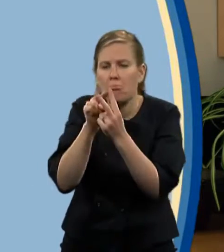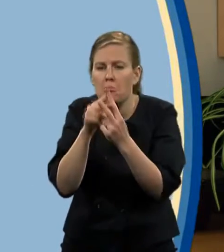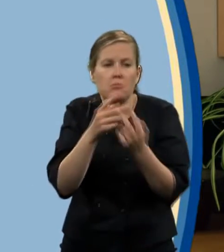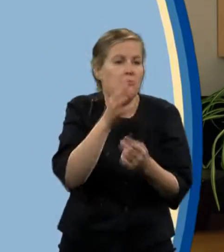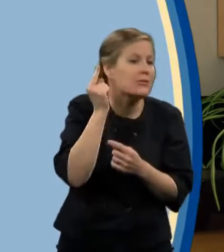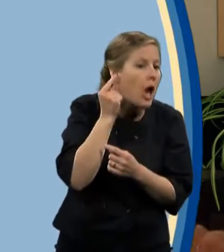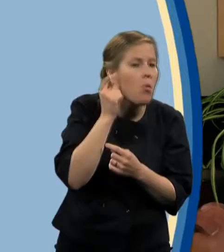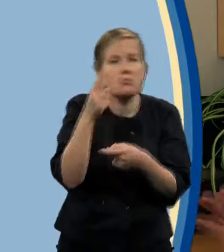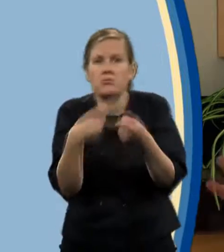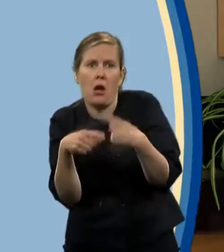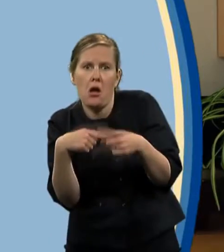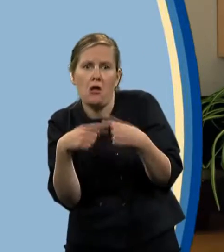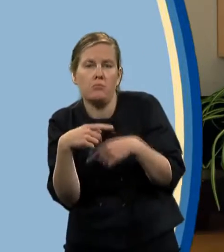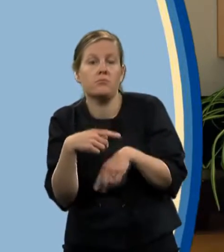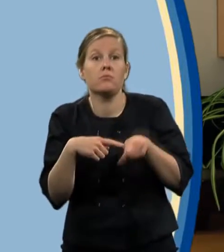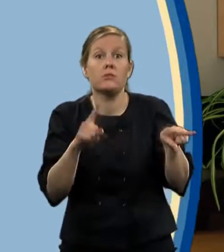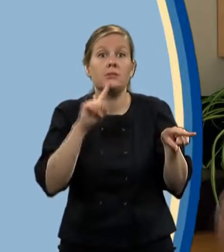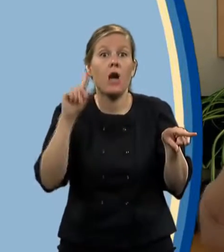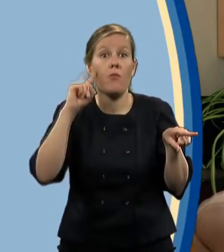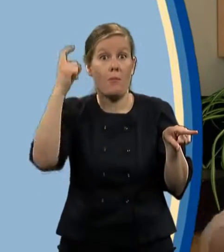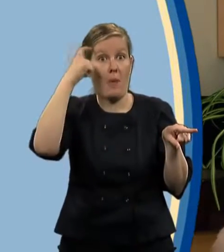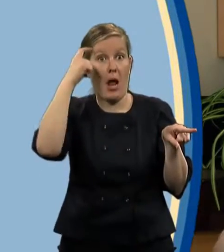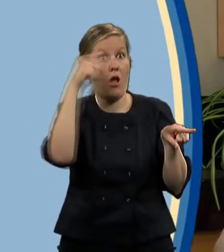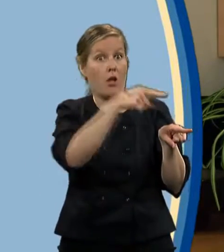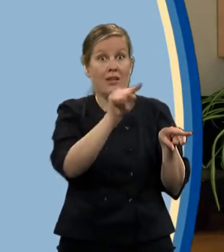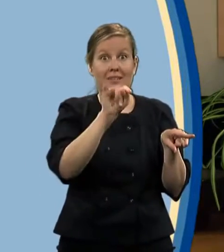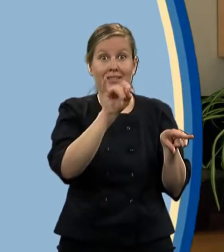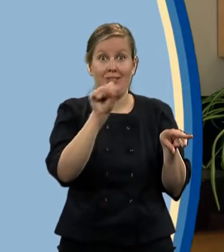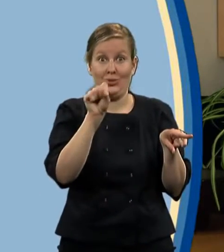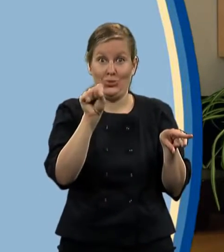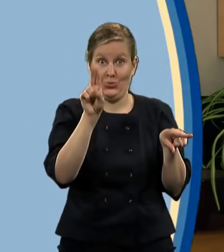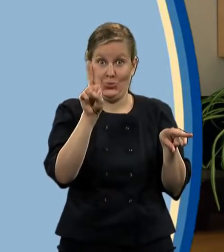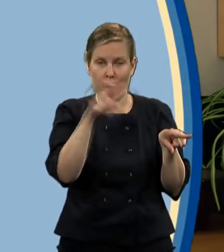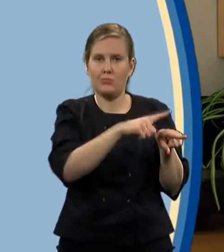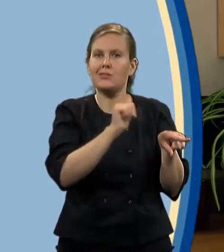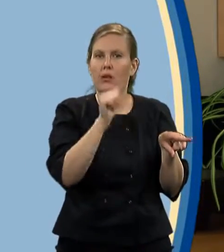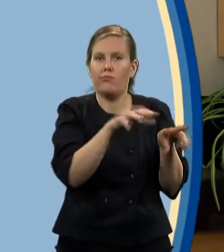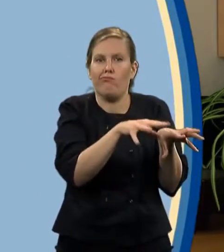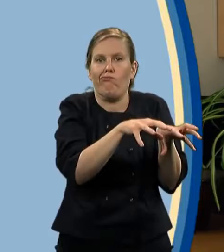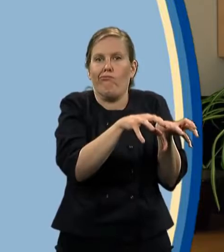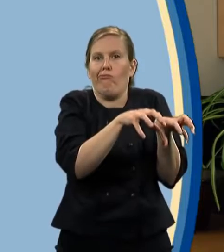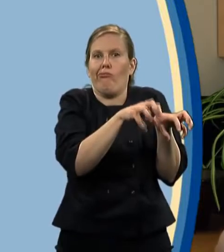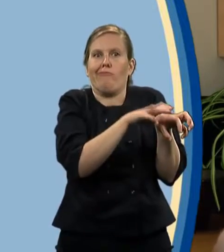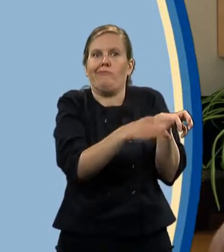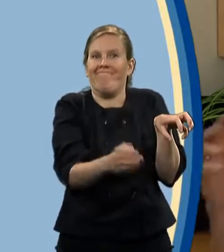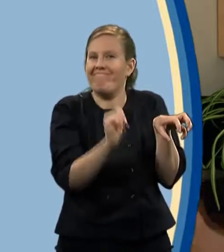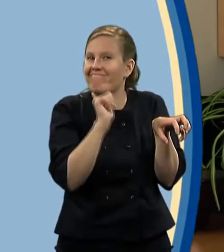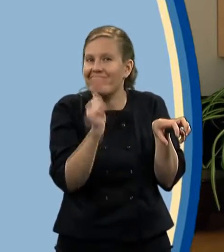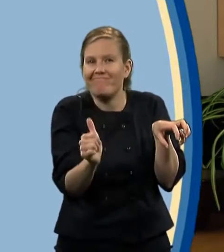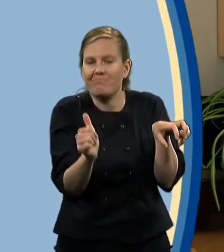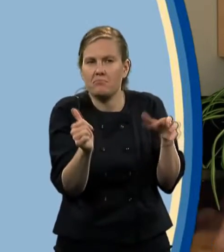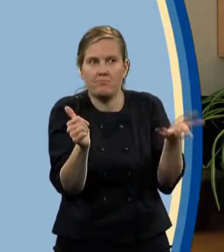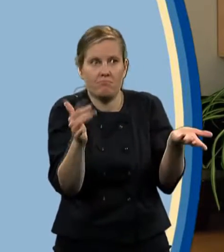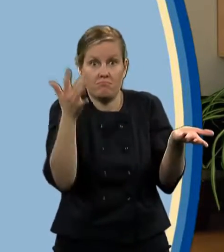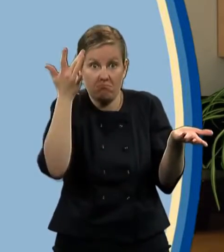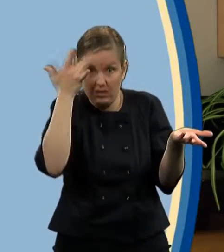not processing sound, but once again from the brain now processing the patterns that are in sound or